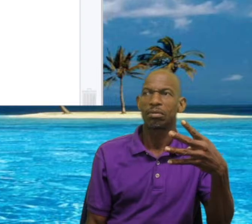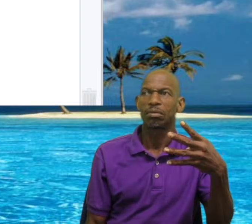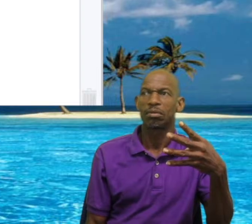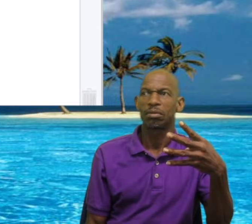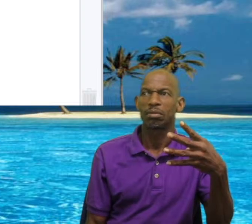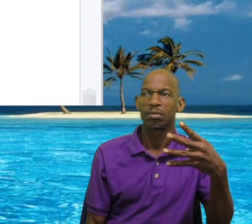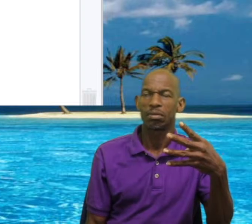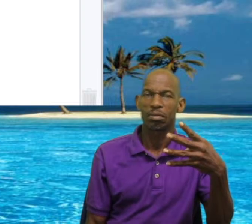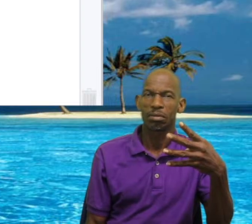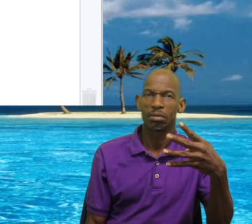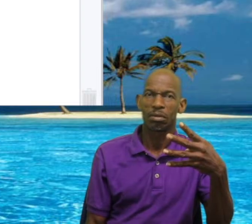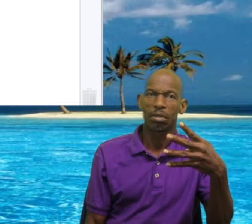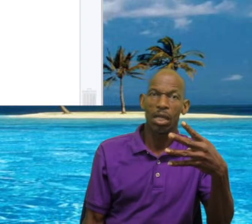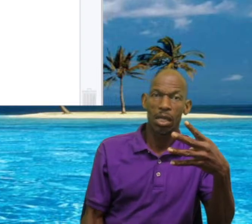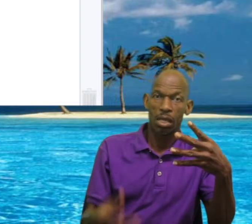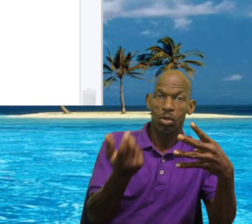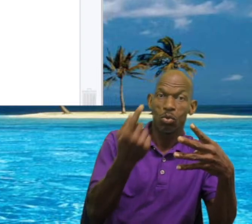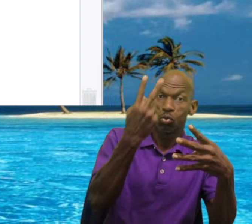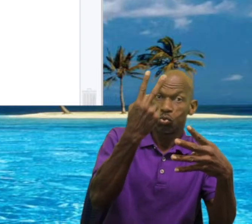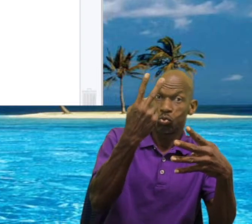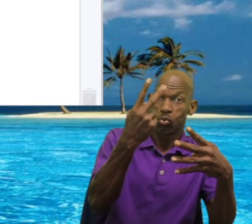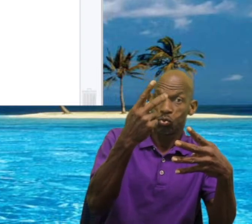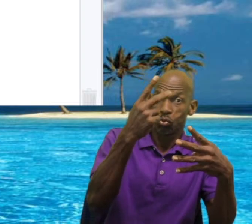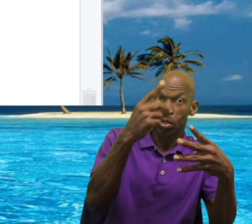I want 2 sentences with but.